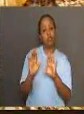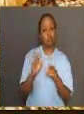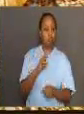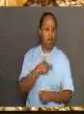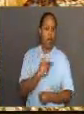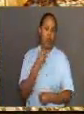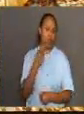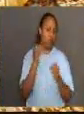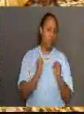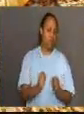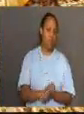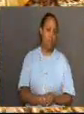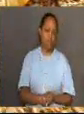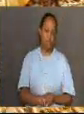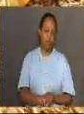religion.